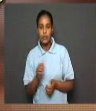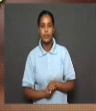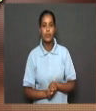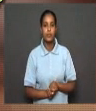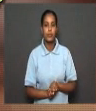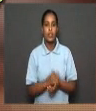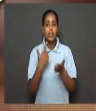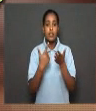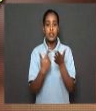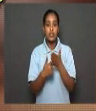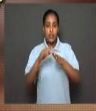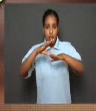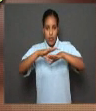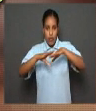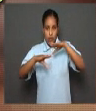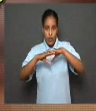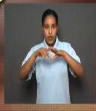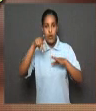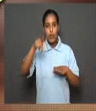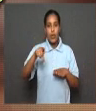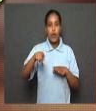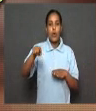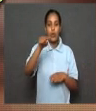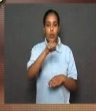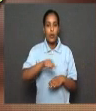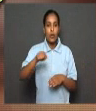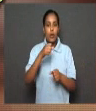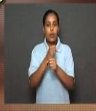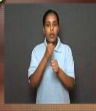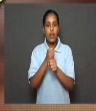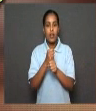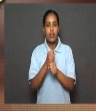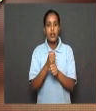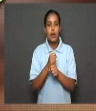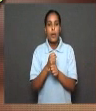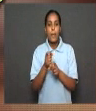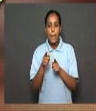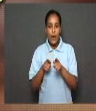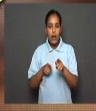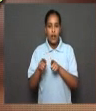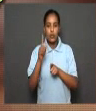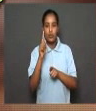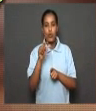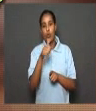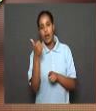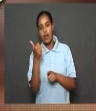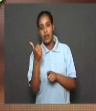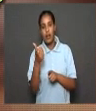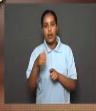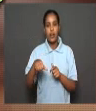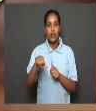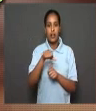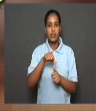Since this overlapping of p orbitals make them parallel to one another, it